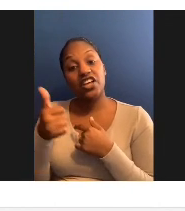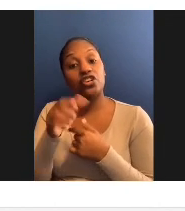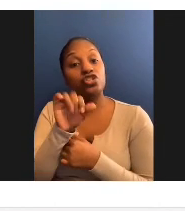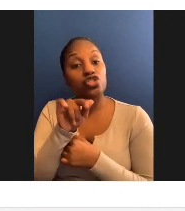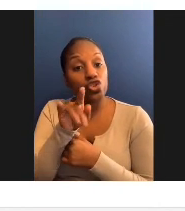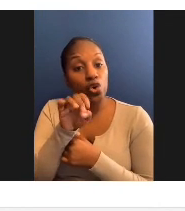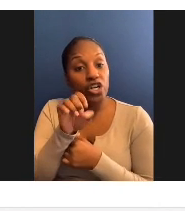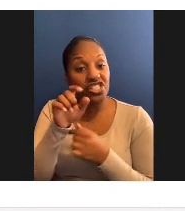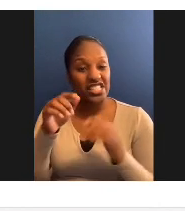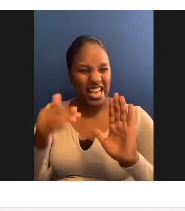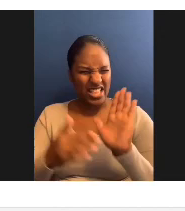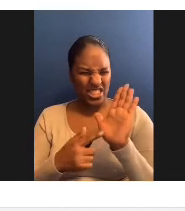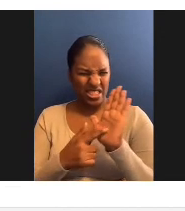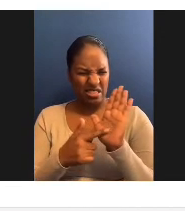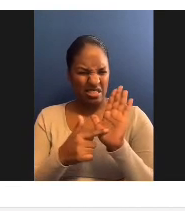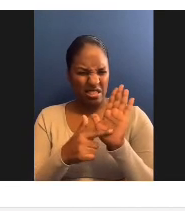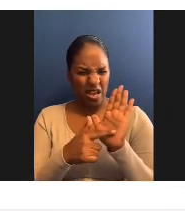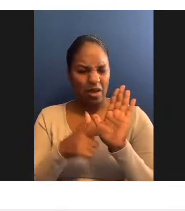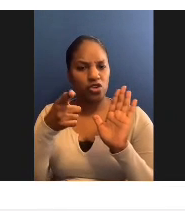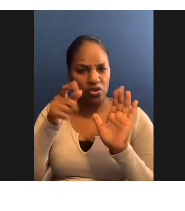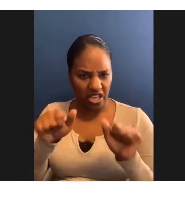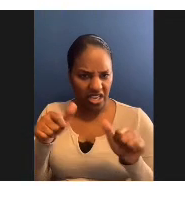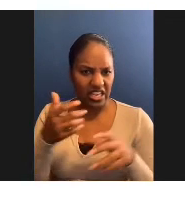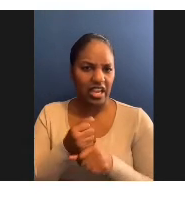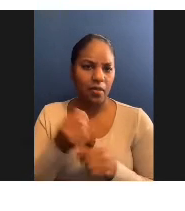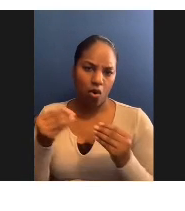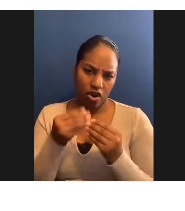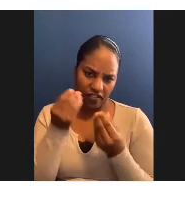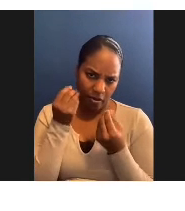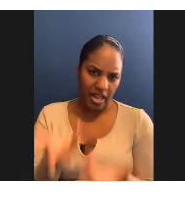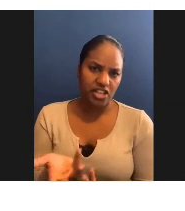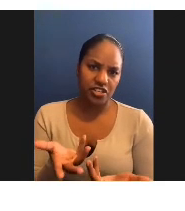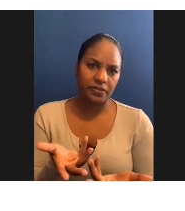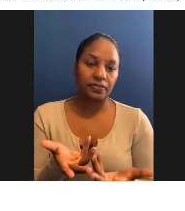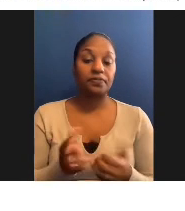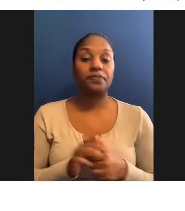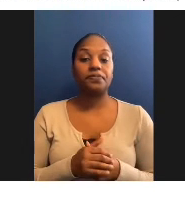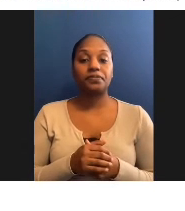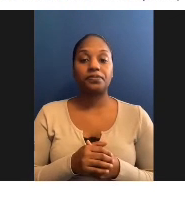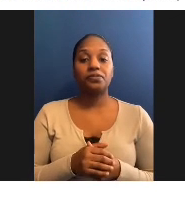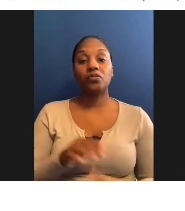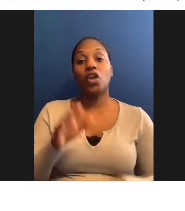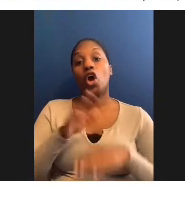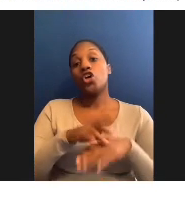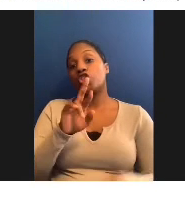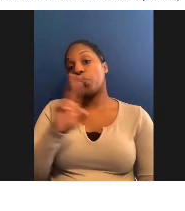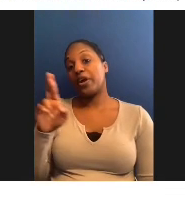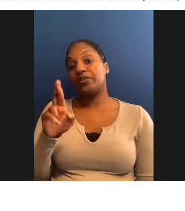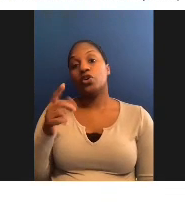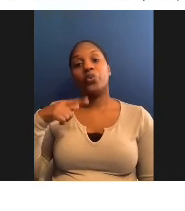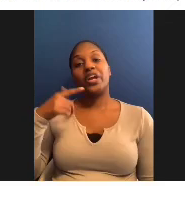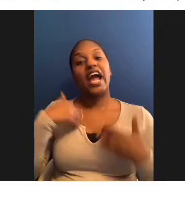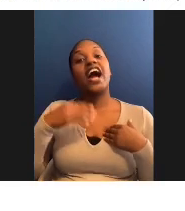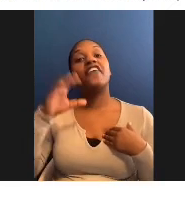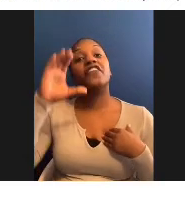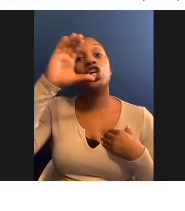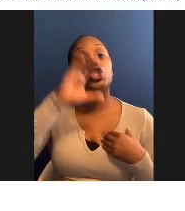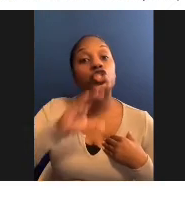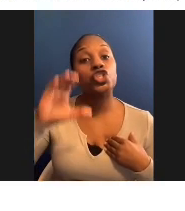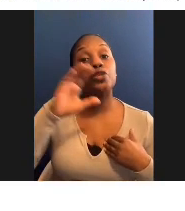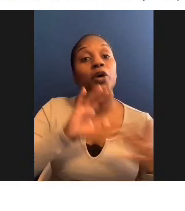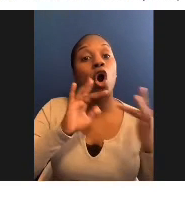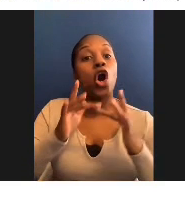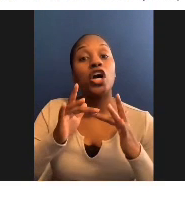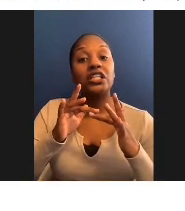you could get more information. On the right, we have a searchable online accommodations